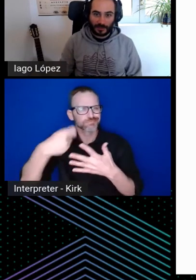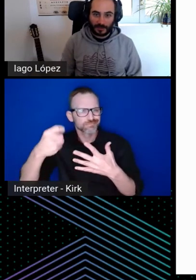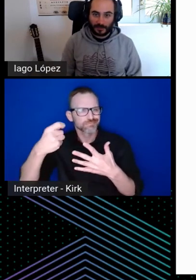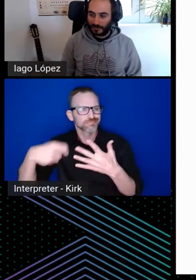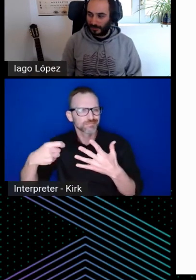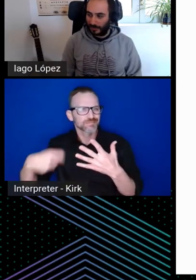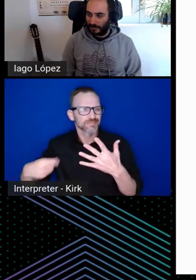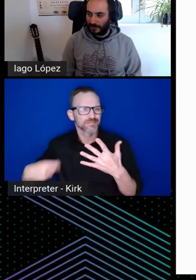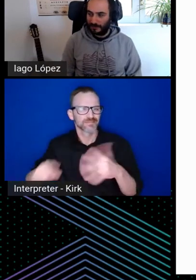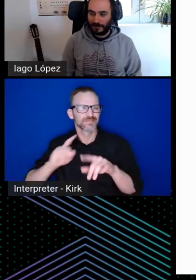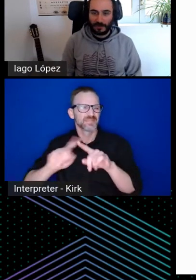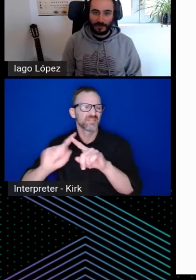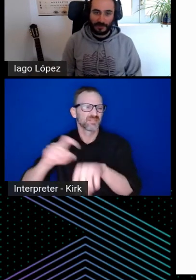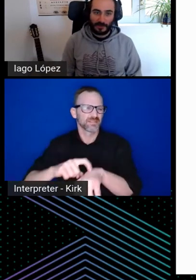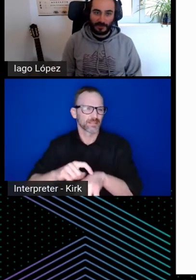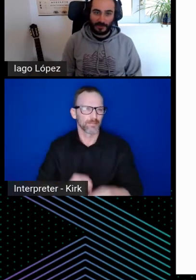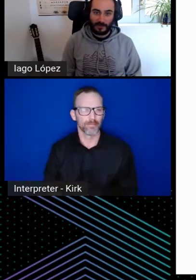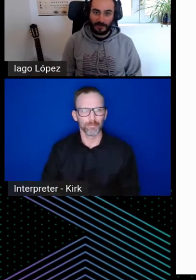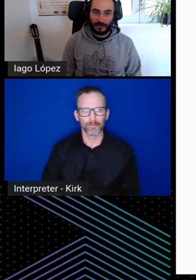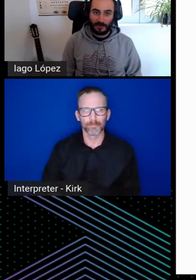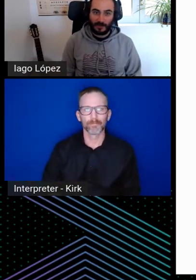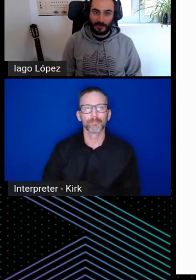Then